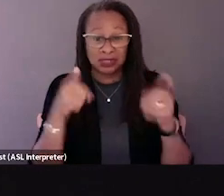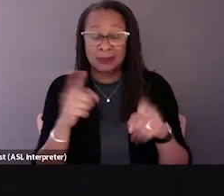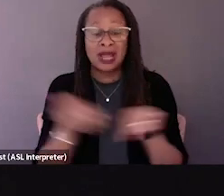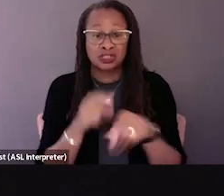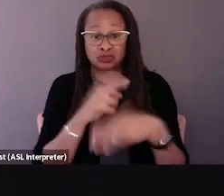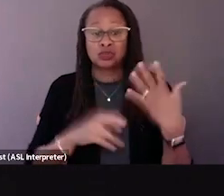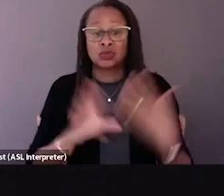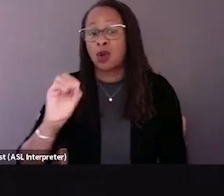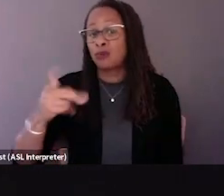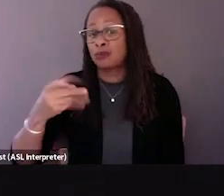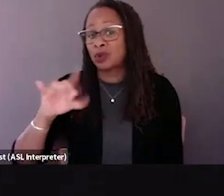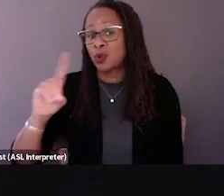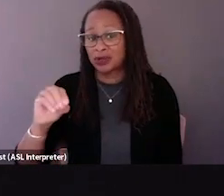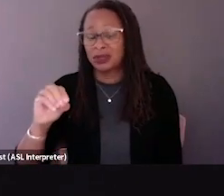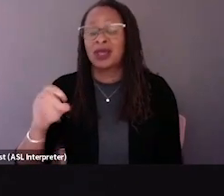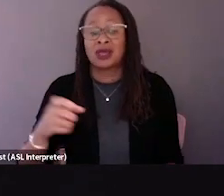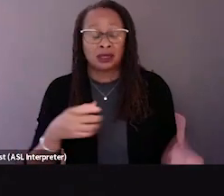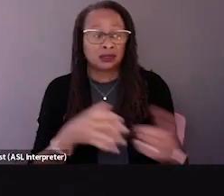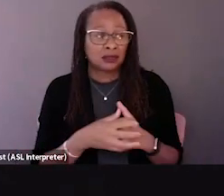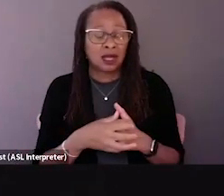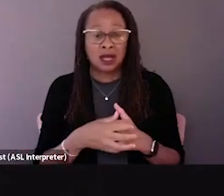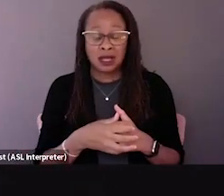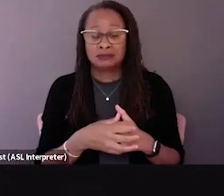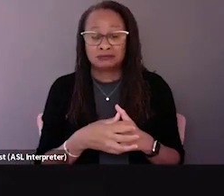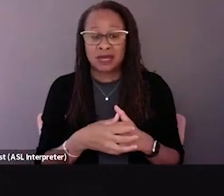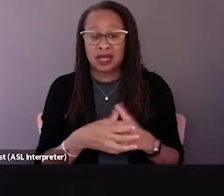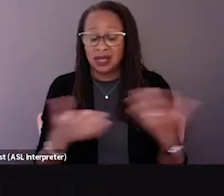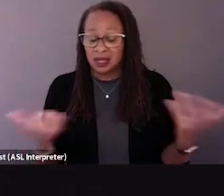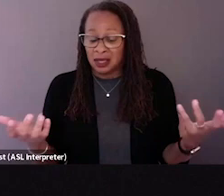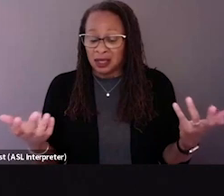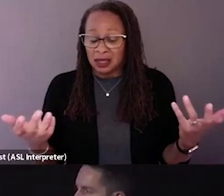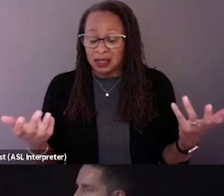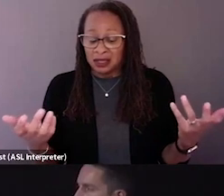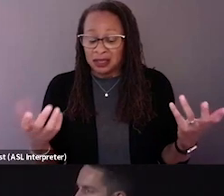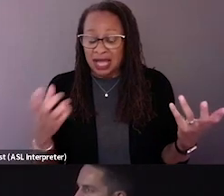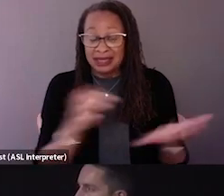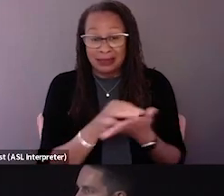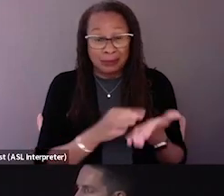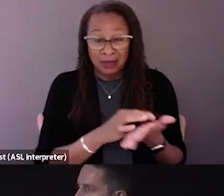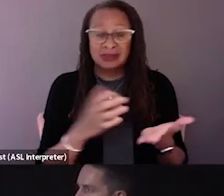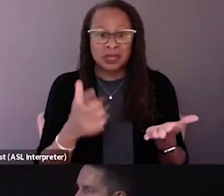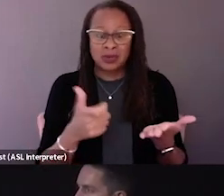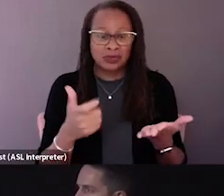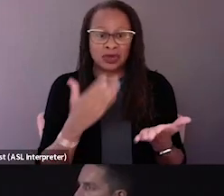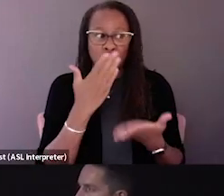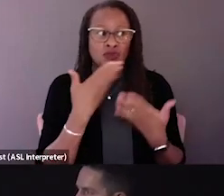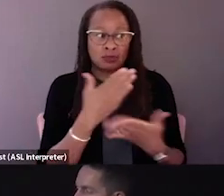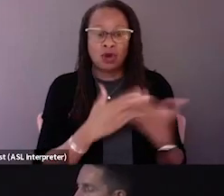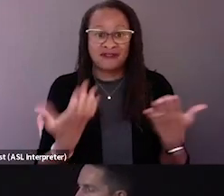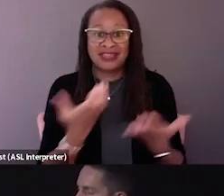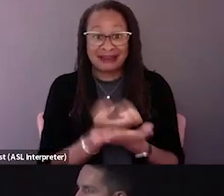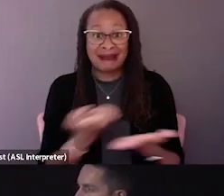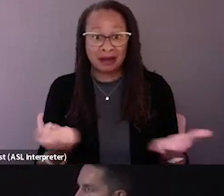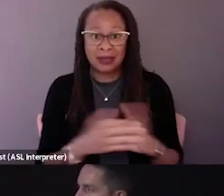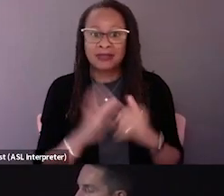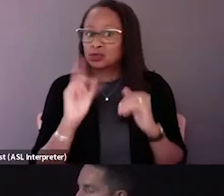And for, a good many years, these pills were the economy of some of these towns in Appalachia and other corners of America. Like,